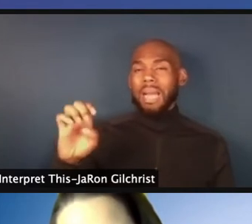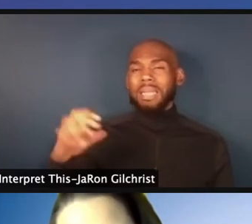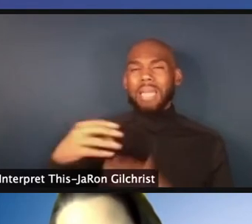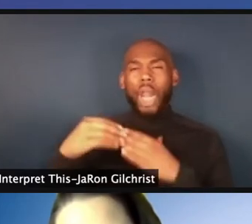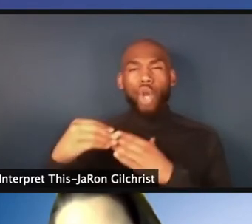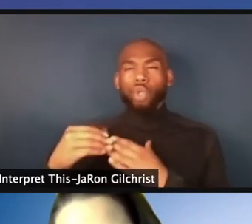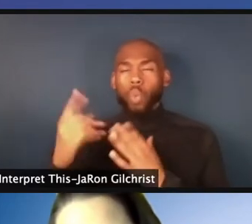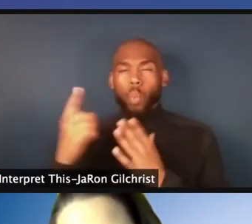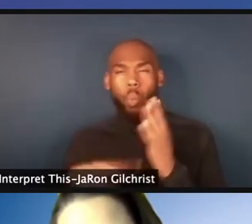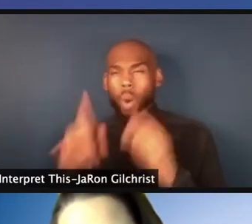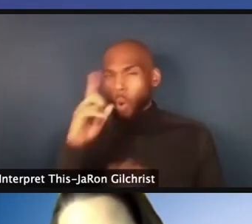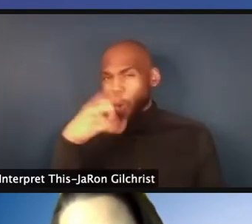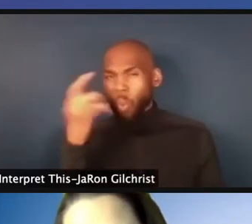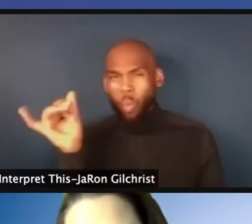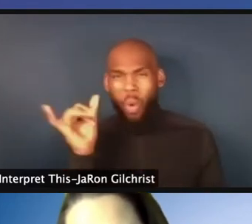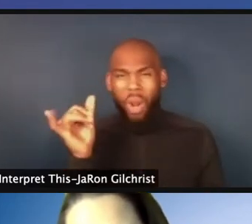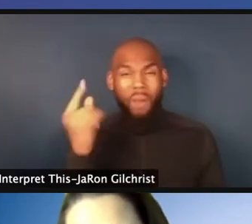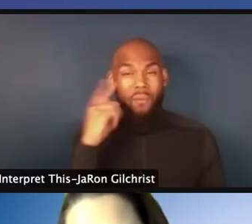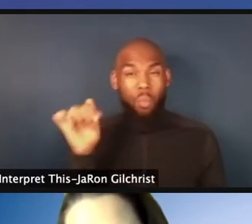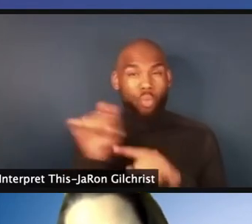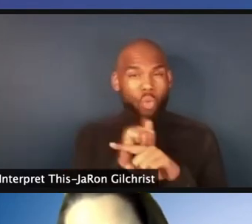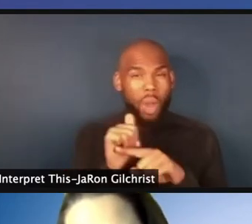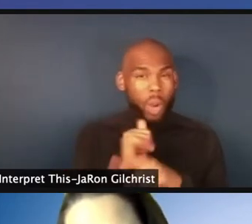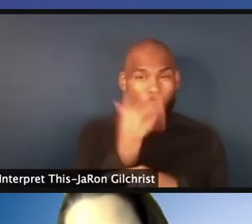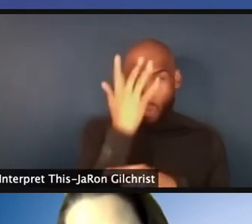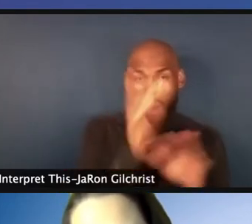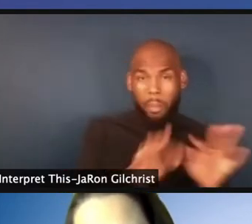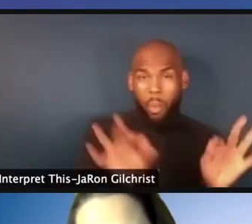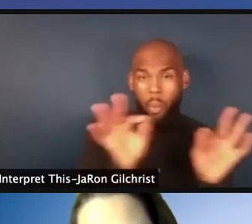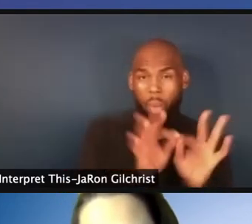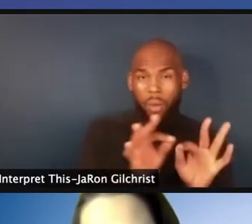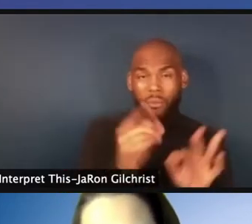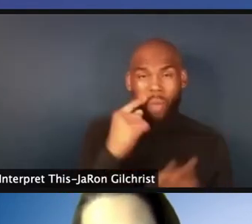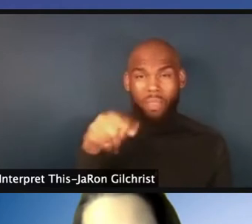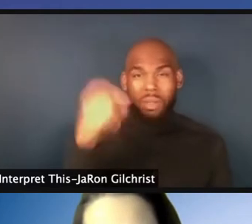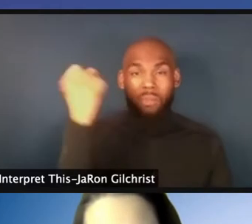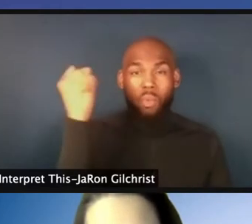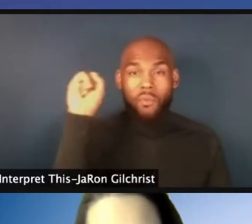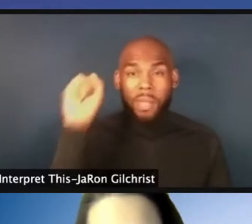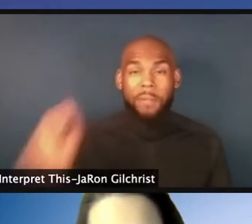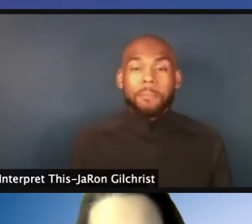and why it's so important to the whole, for the whole movement.